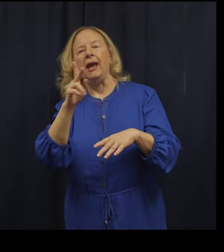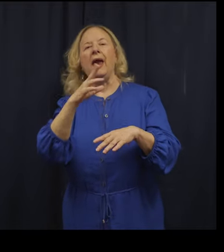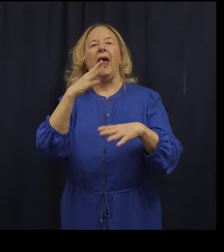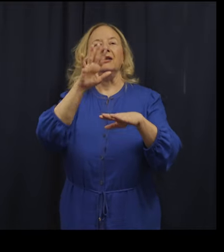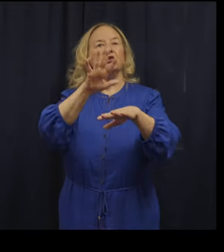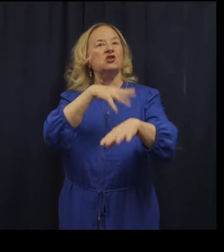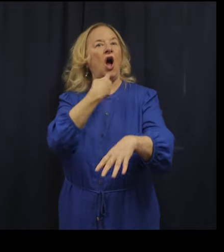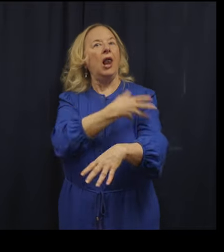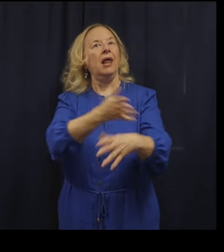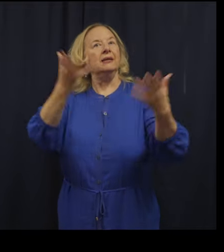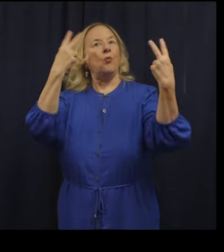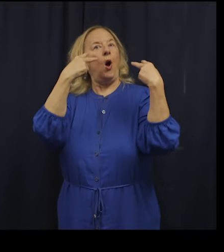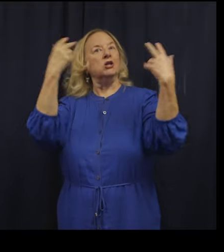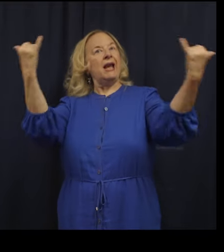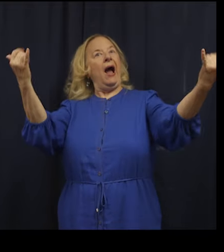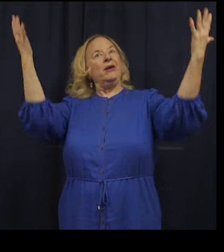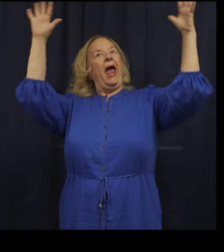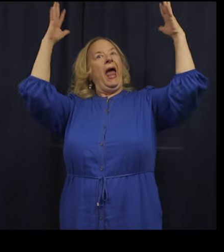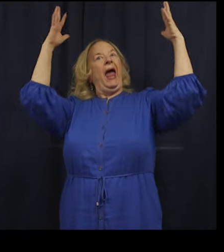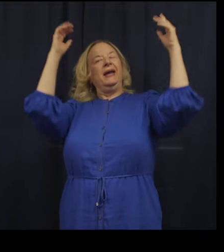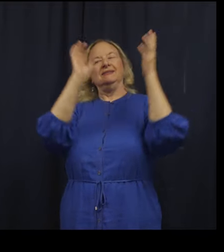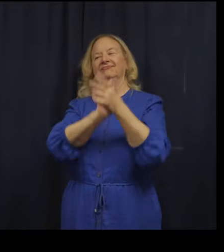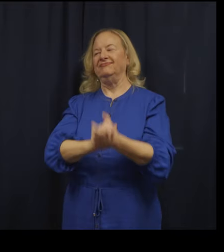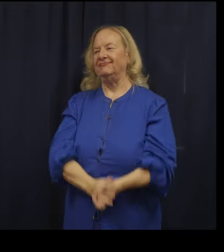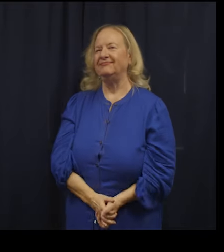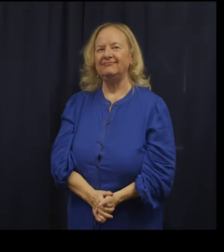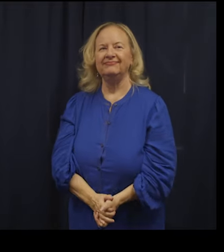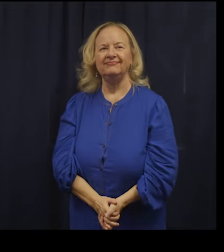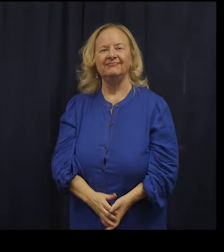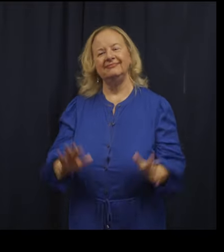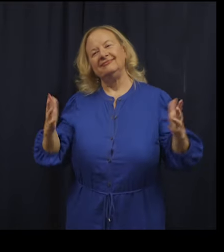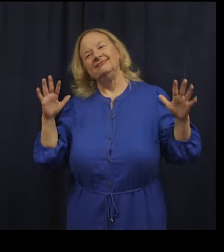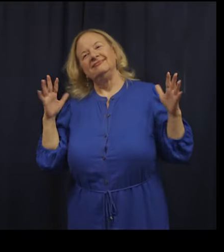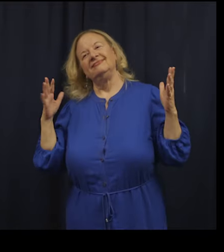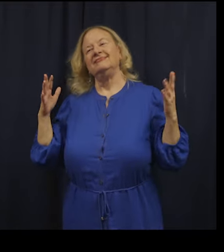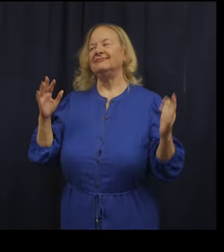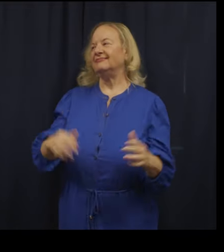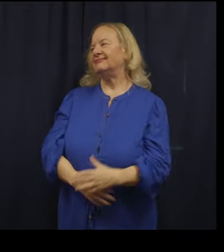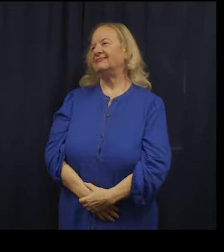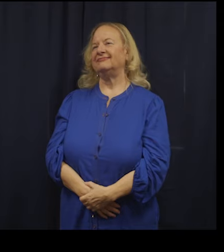and Scotland all watching right now. So, yay!